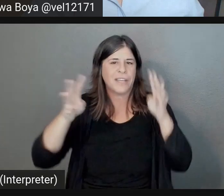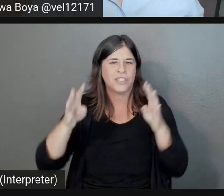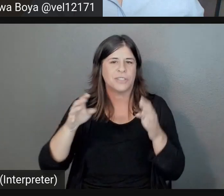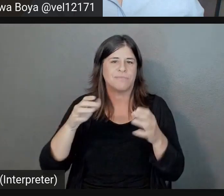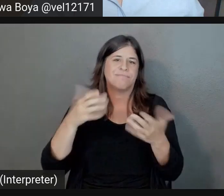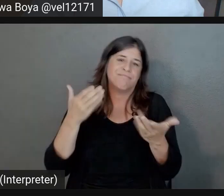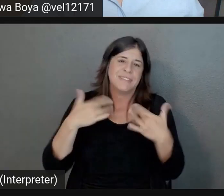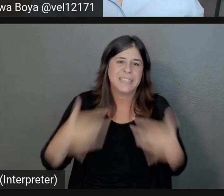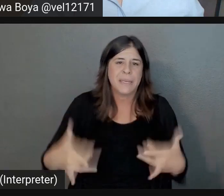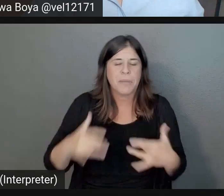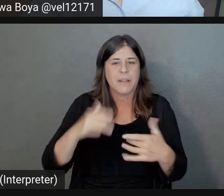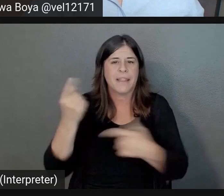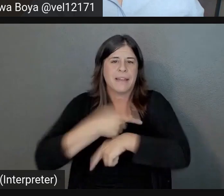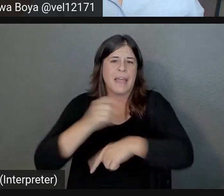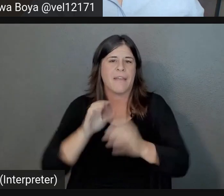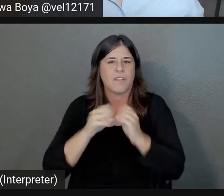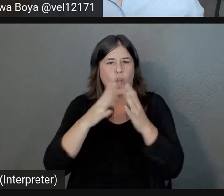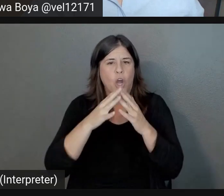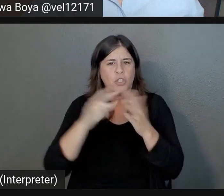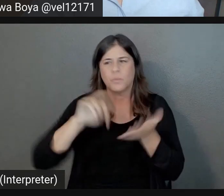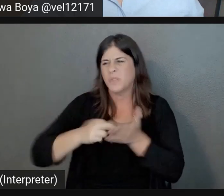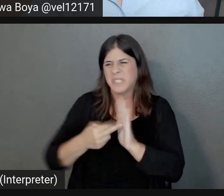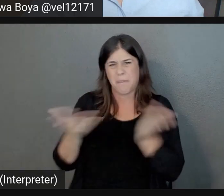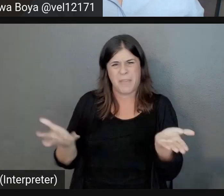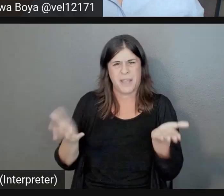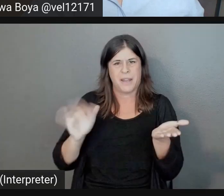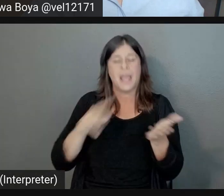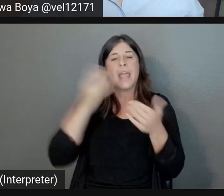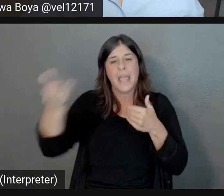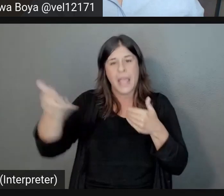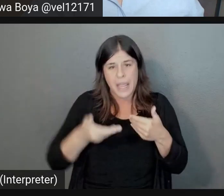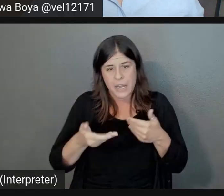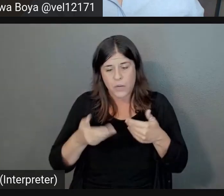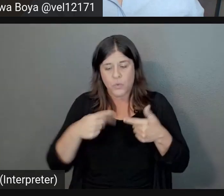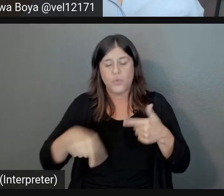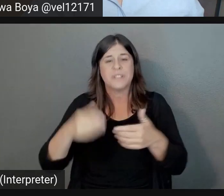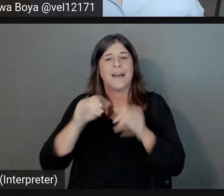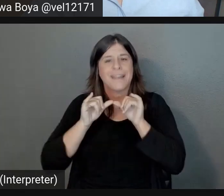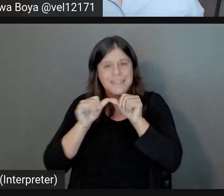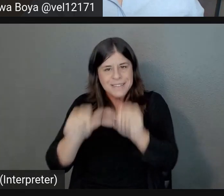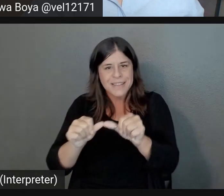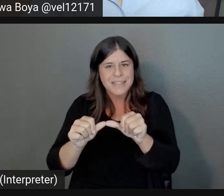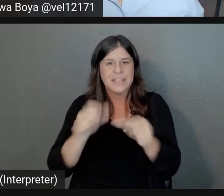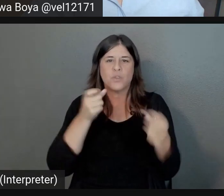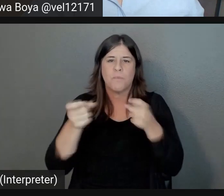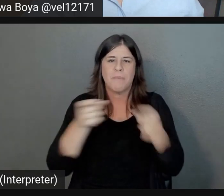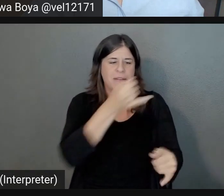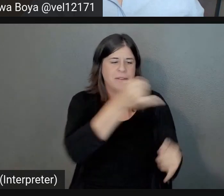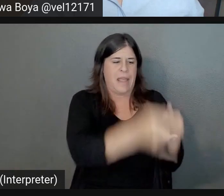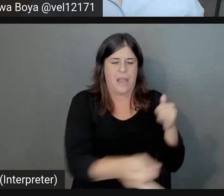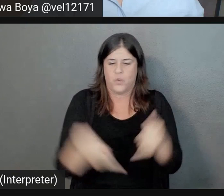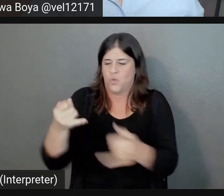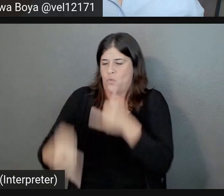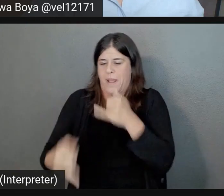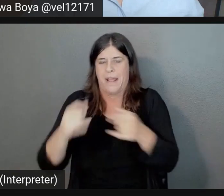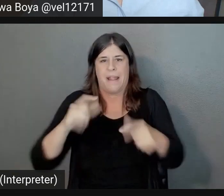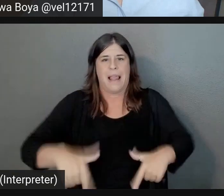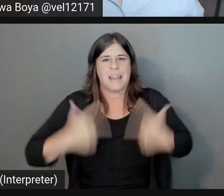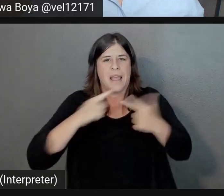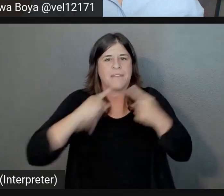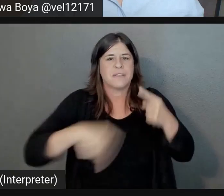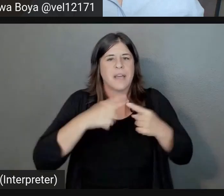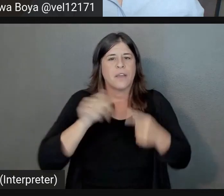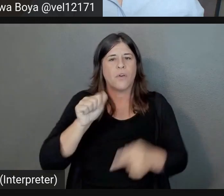by that, right? Like it introduces a consistent APIs to manage the end-to-end lifecycle of AWS